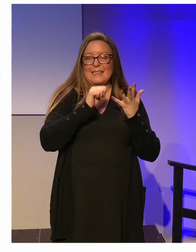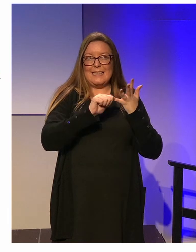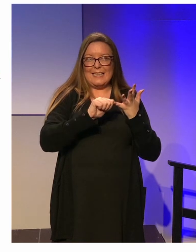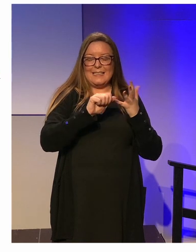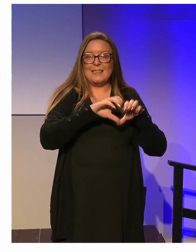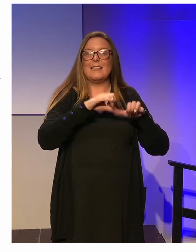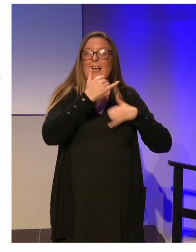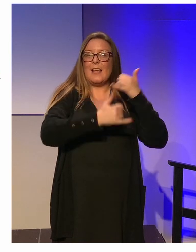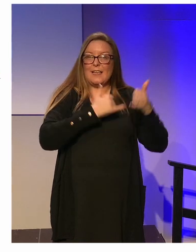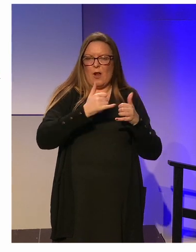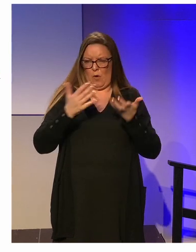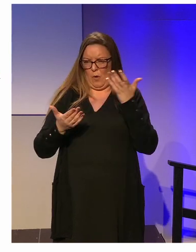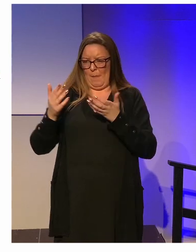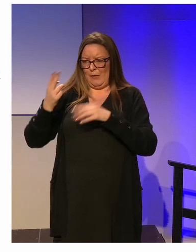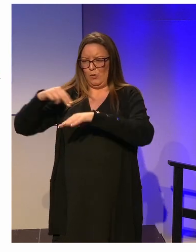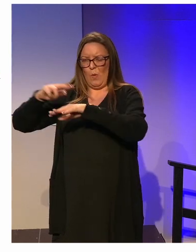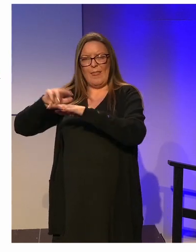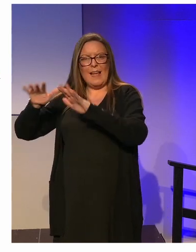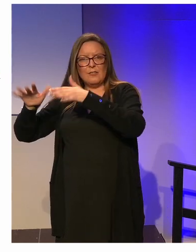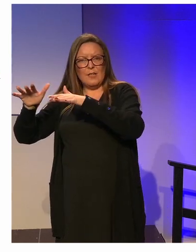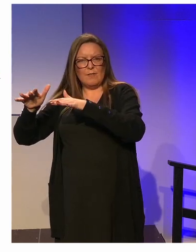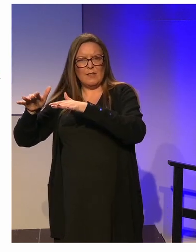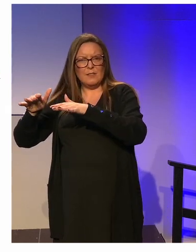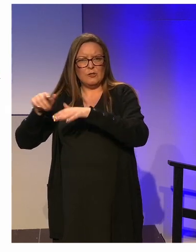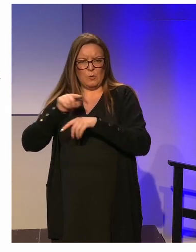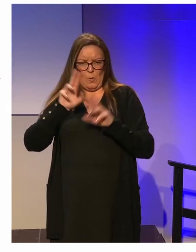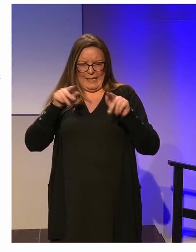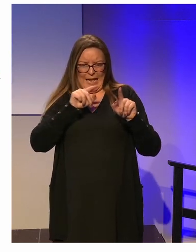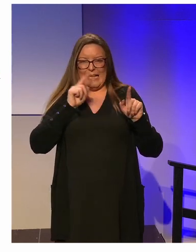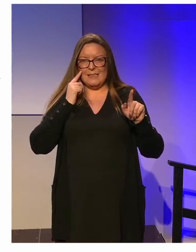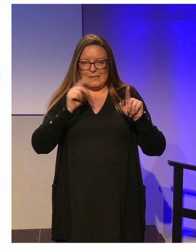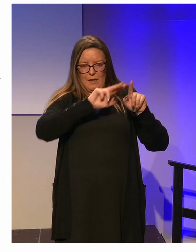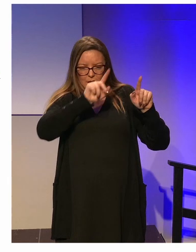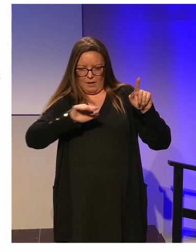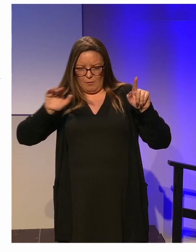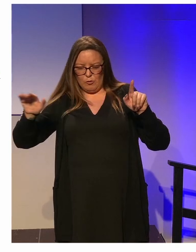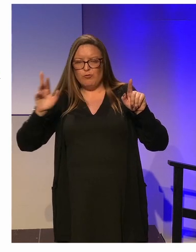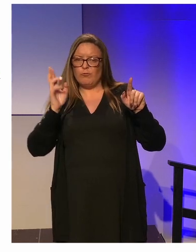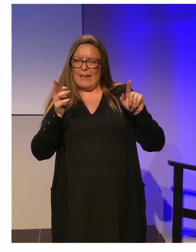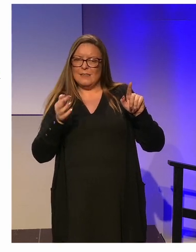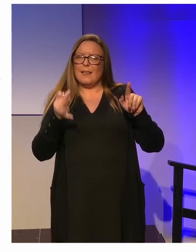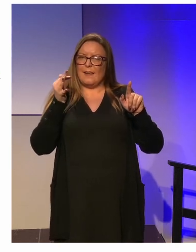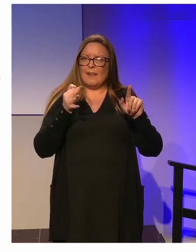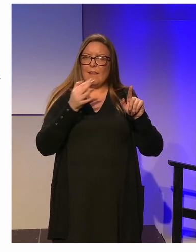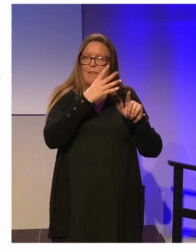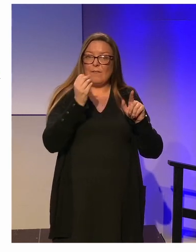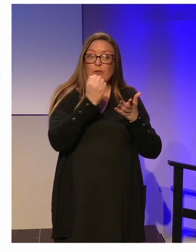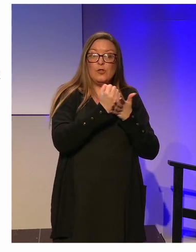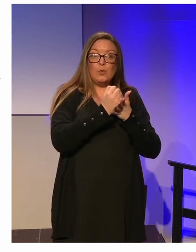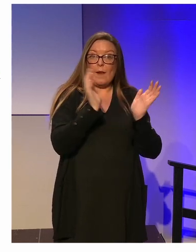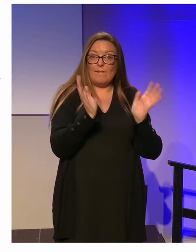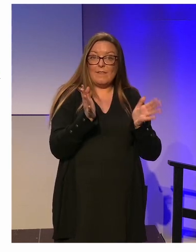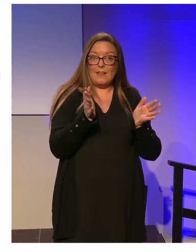averages. And it was really useful to analyse and say, well, if our 50 students who did the leaving cert last